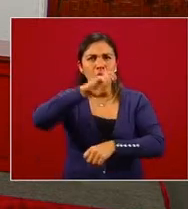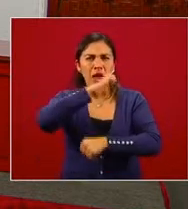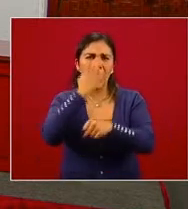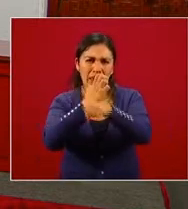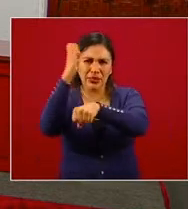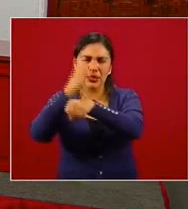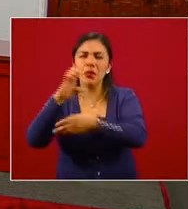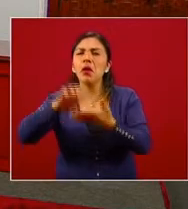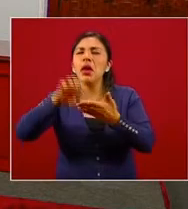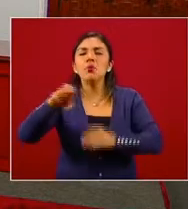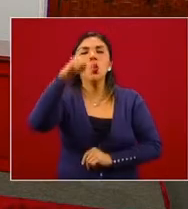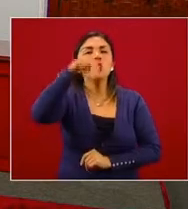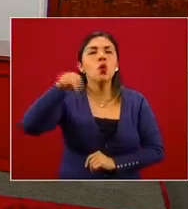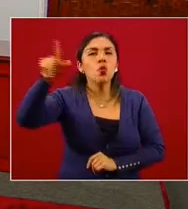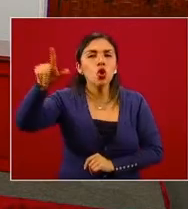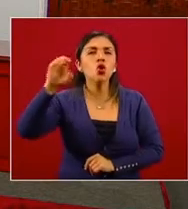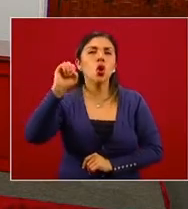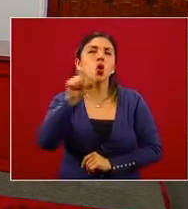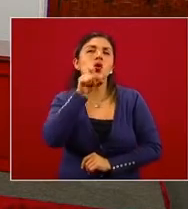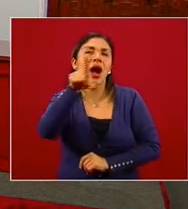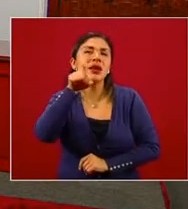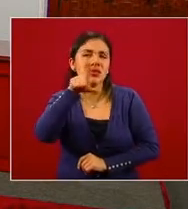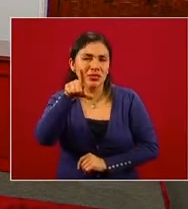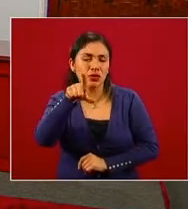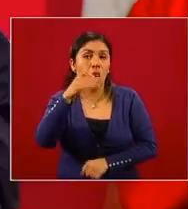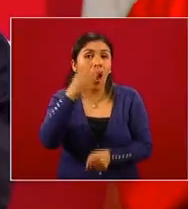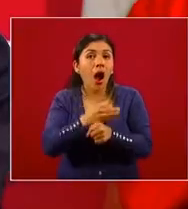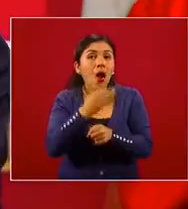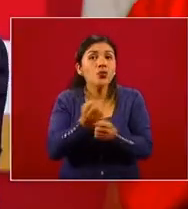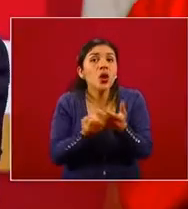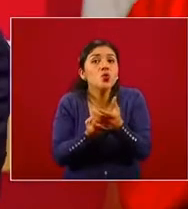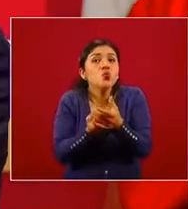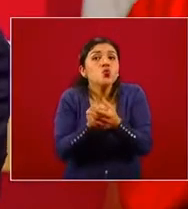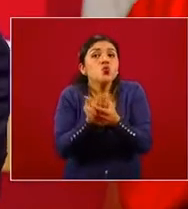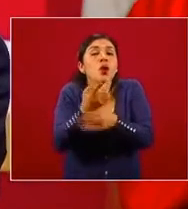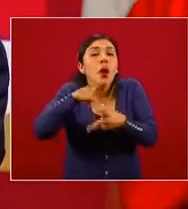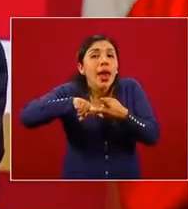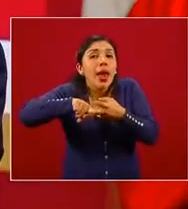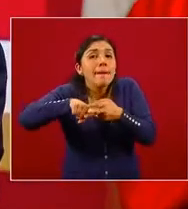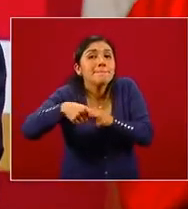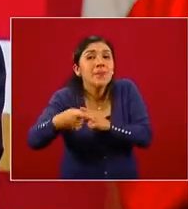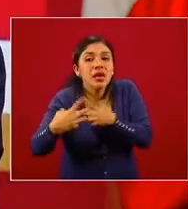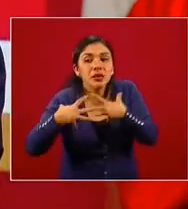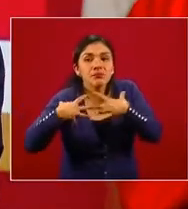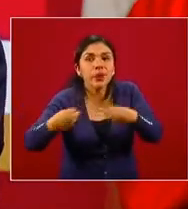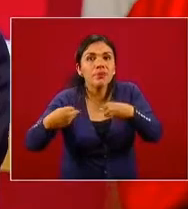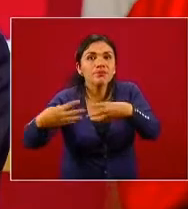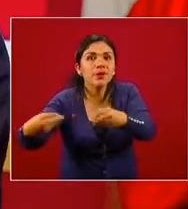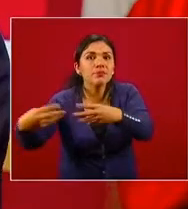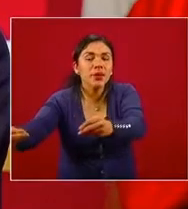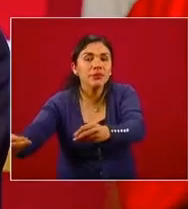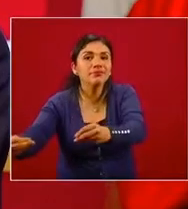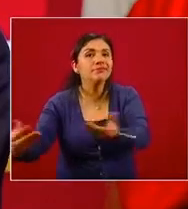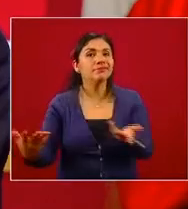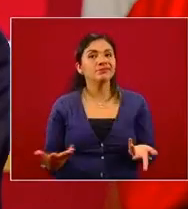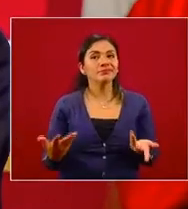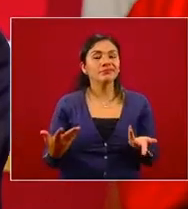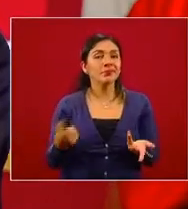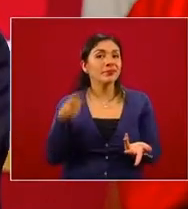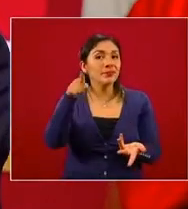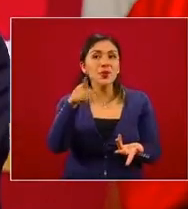quickly within schools. For example, in the states of Nuevo León and Jalisco, who are